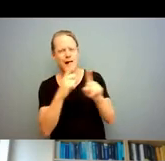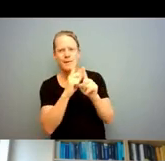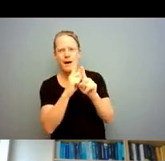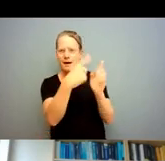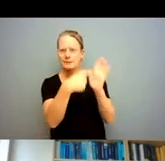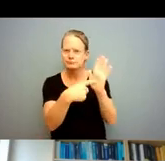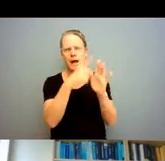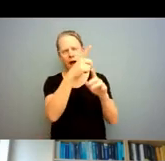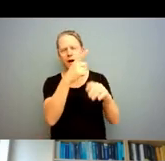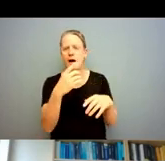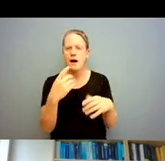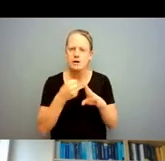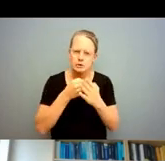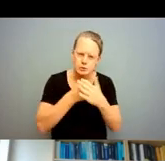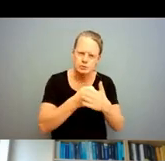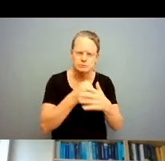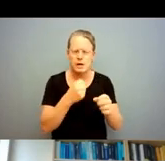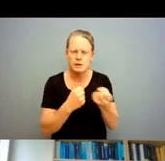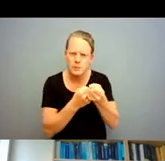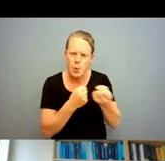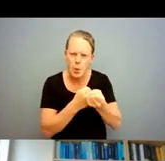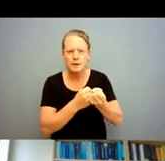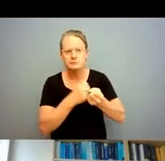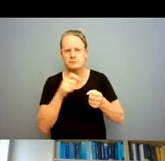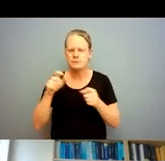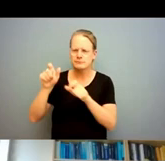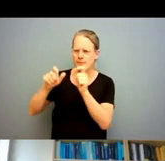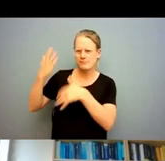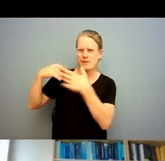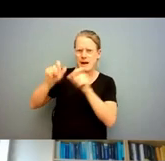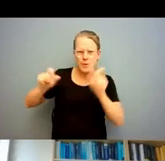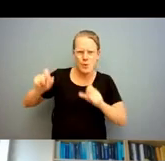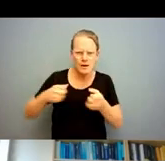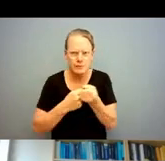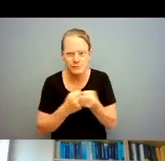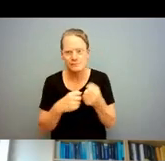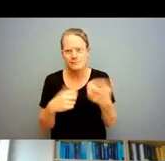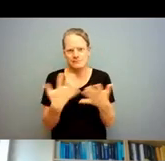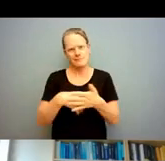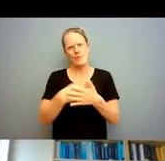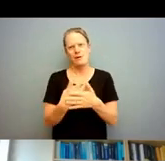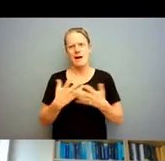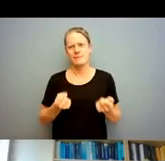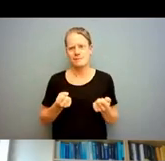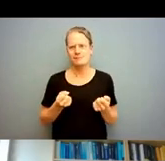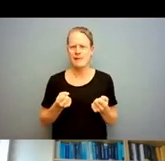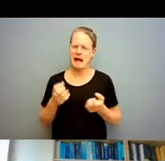affirming those rights in different forums. So a lot of